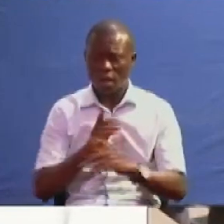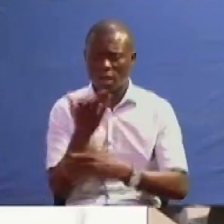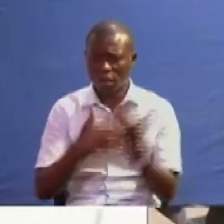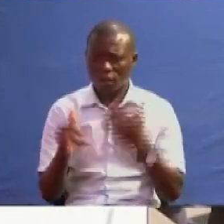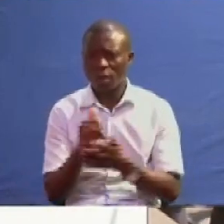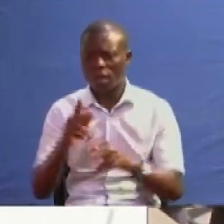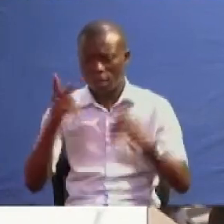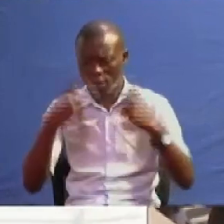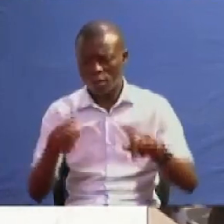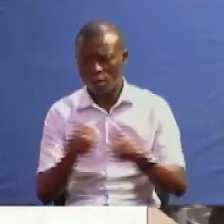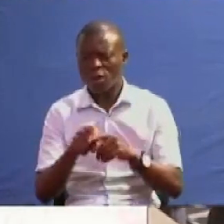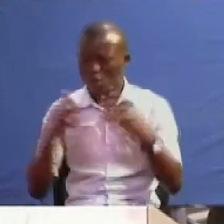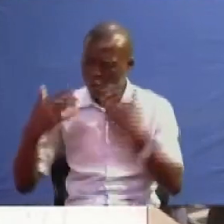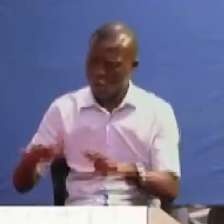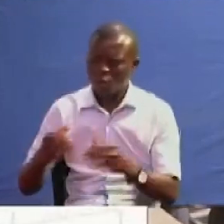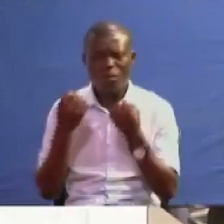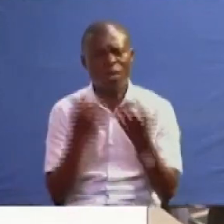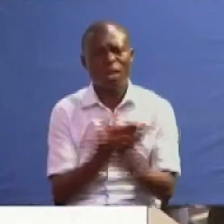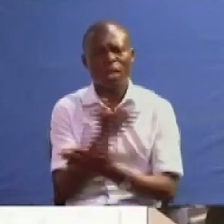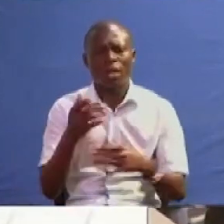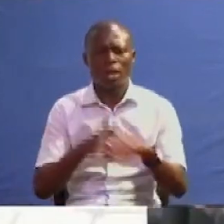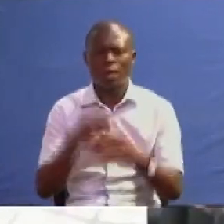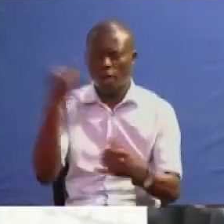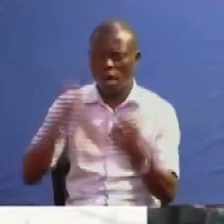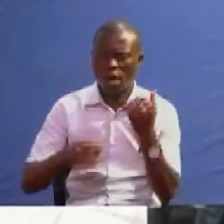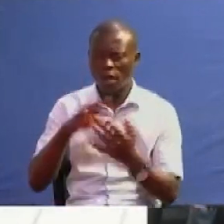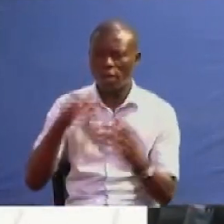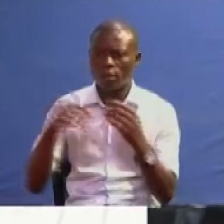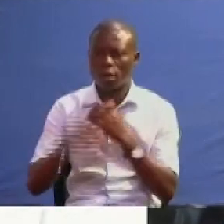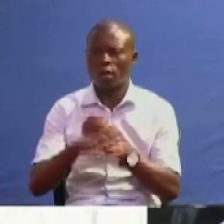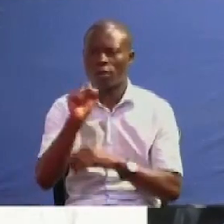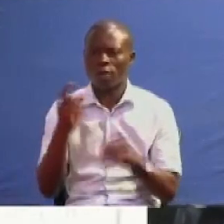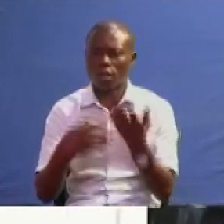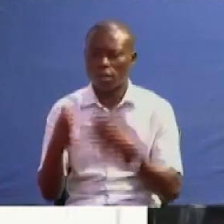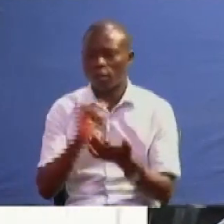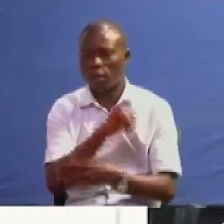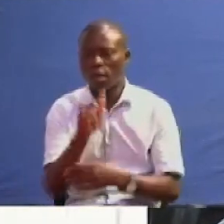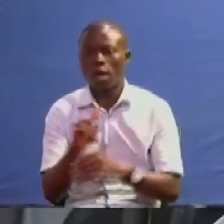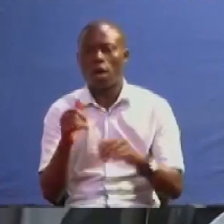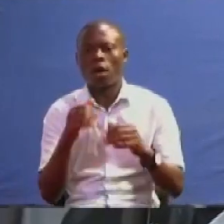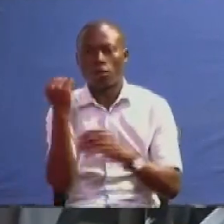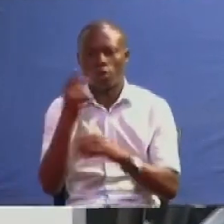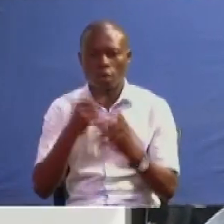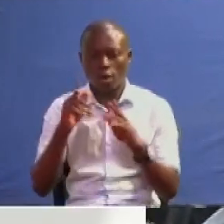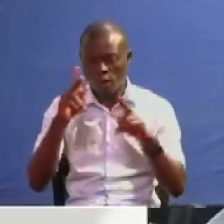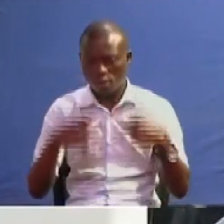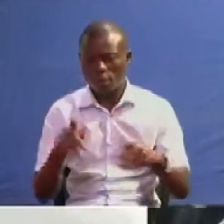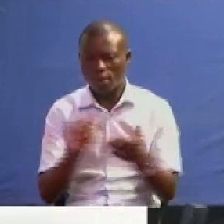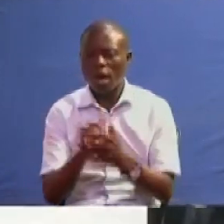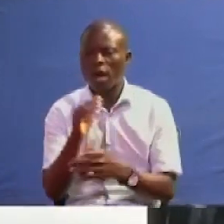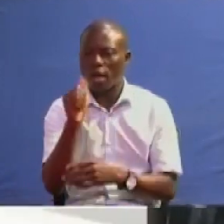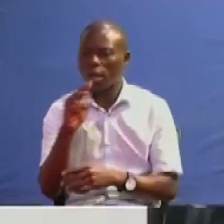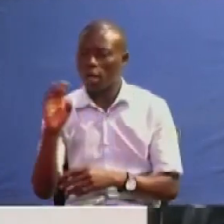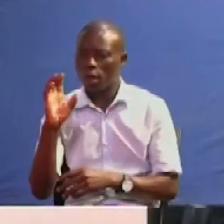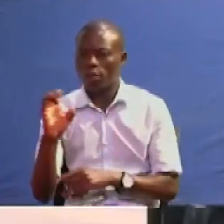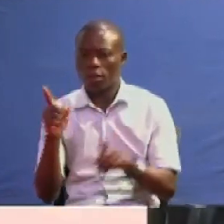party ANC lost majority of seats in the just-ended elections in May, which saw the main opposition party and a small third party join the ANC